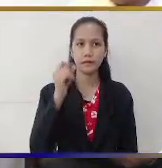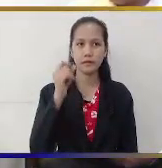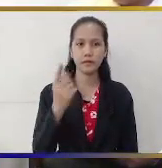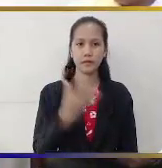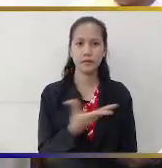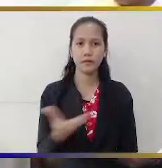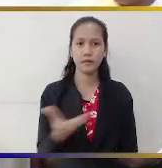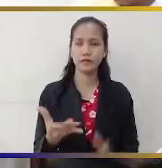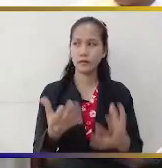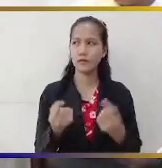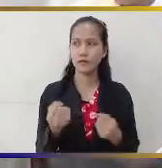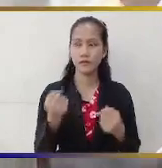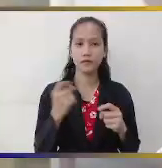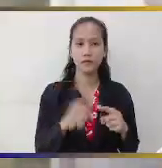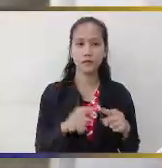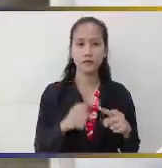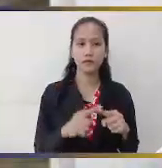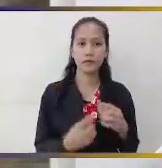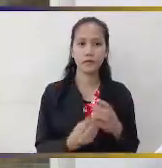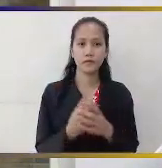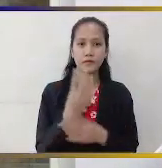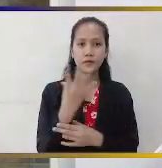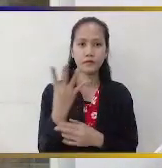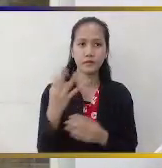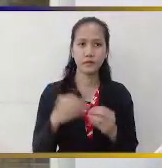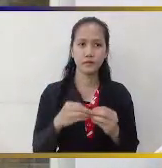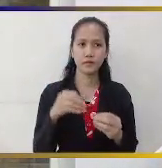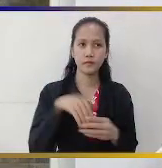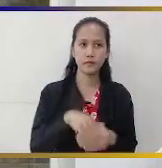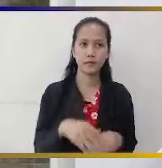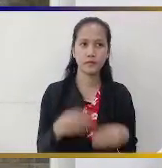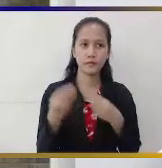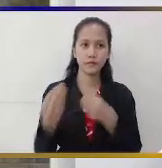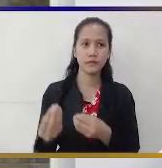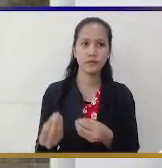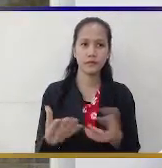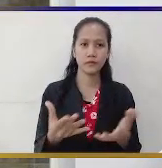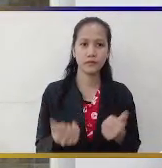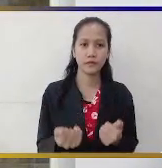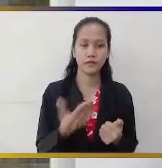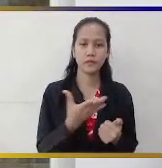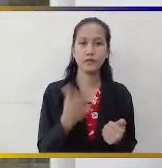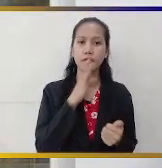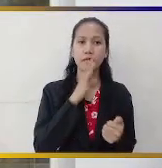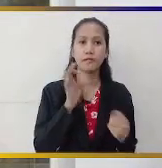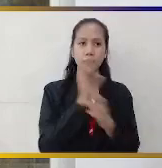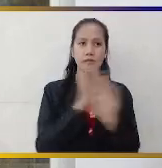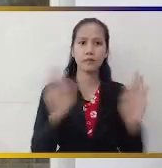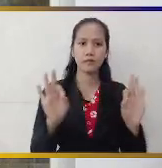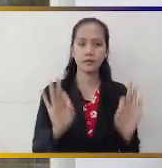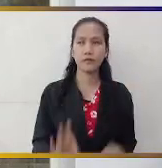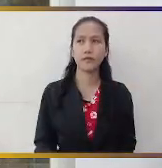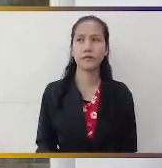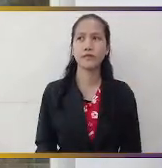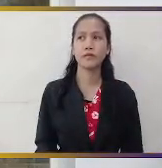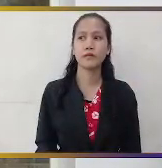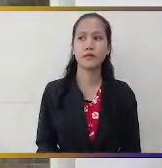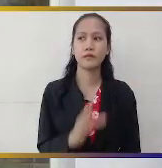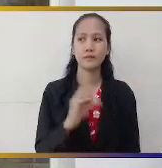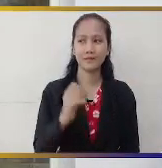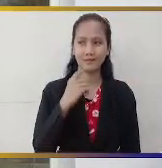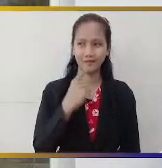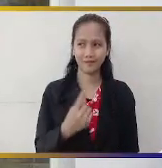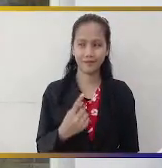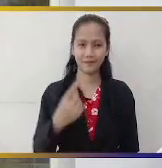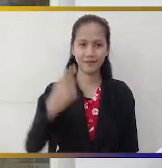get free and be free indeed. I want you to be free. Yeah, but pastors got all this stuff,